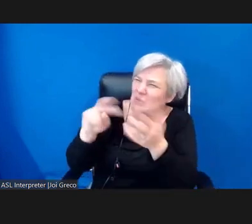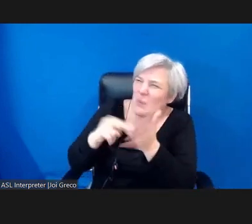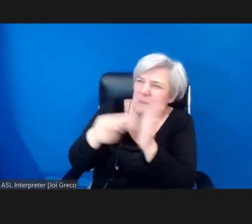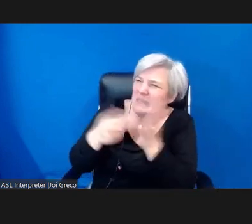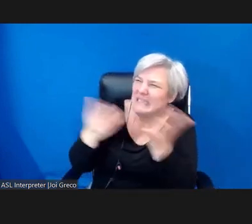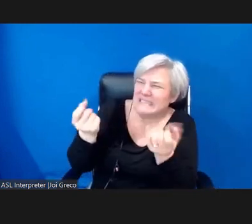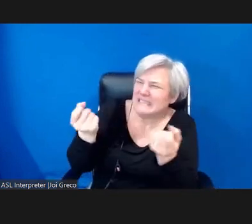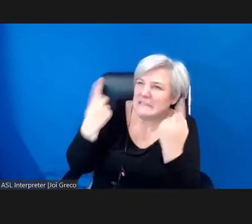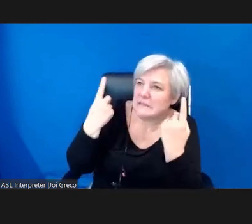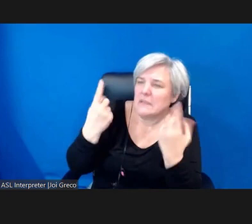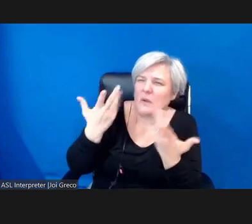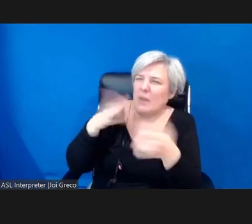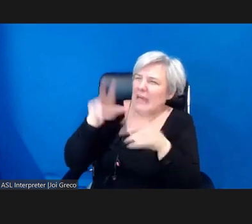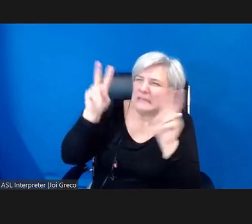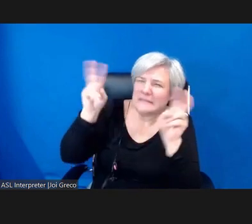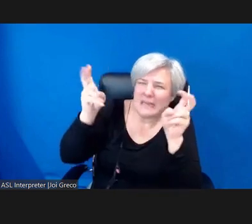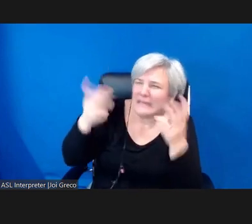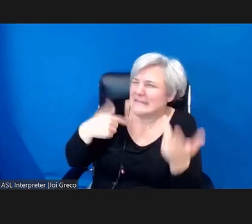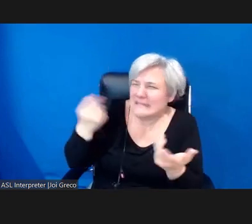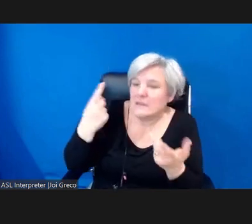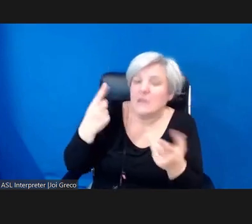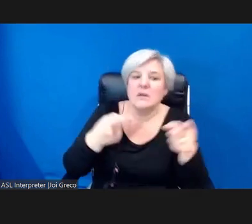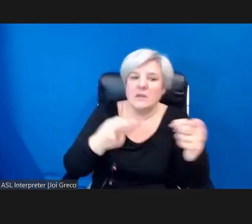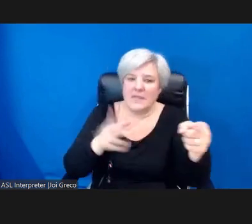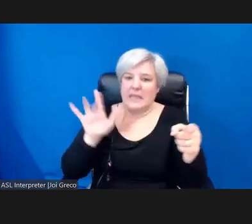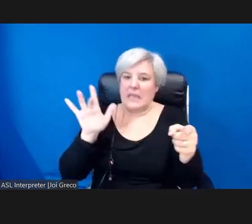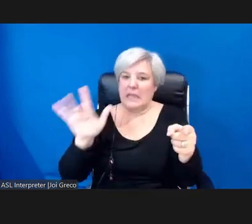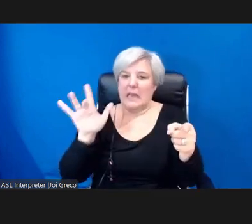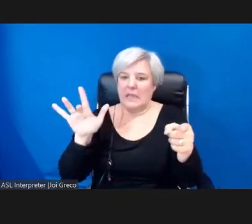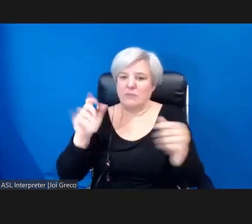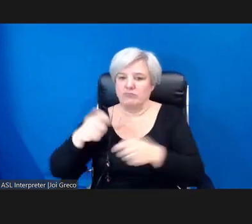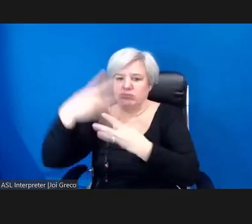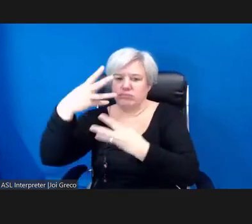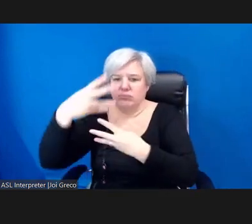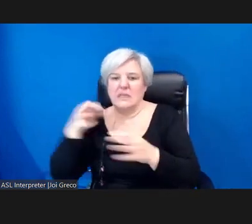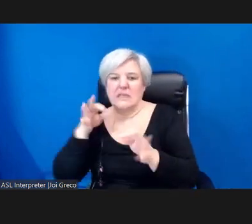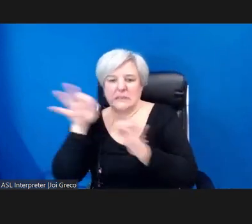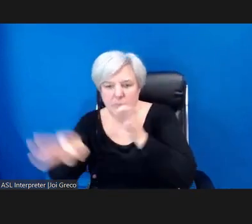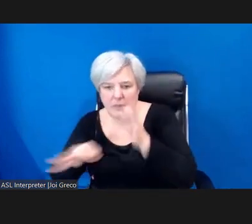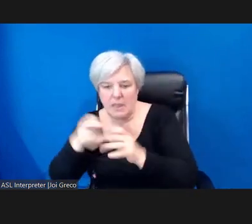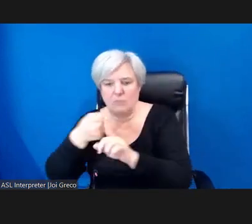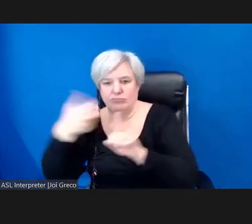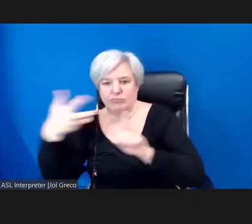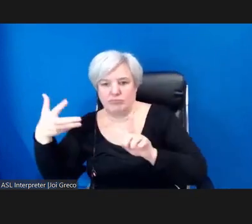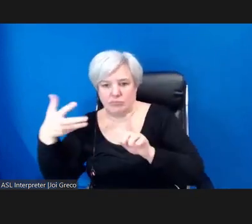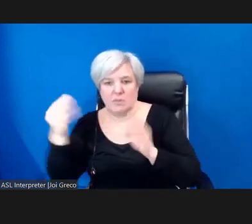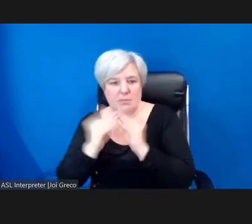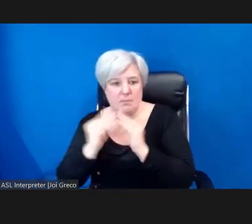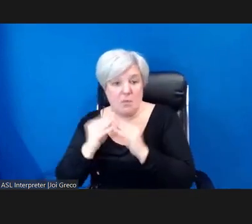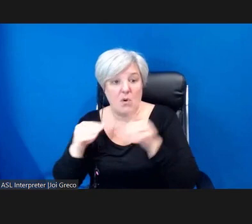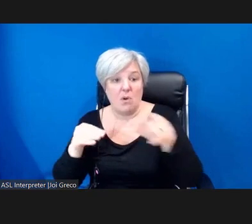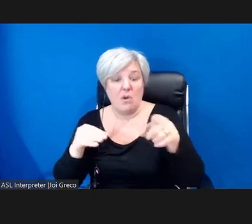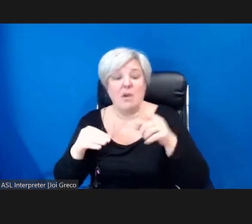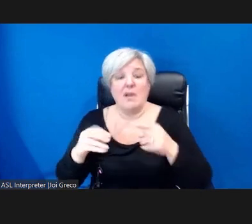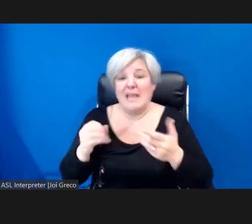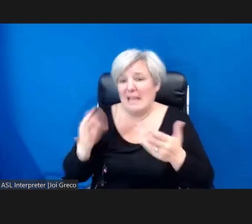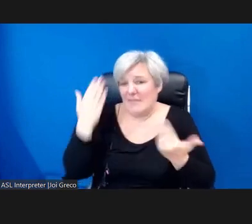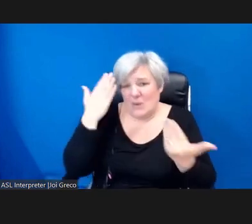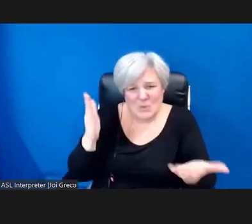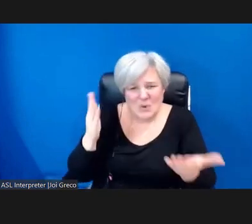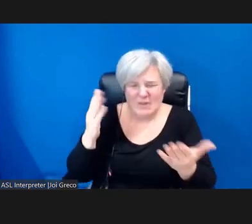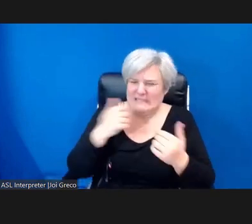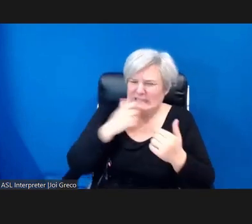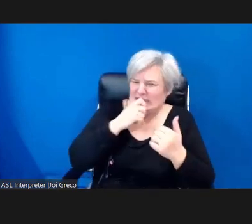specific topic. It can also be beneficial to an EHDI coordinator and program staff who may be new or unfamiliar with